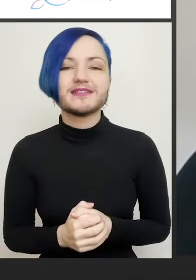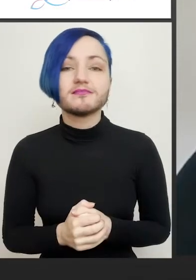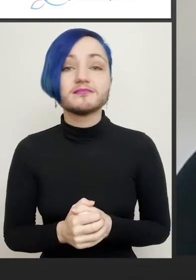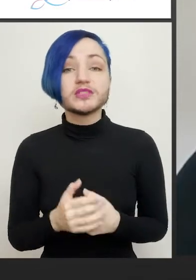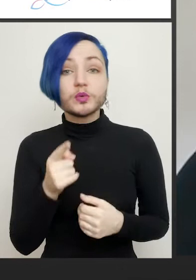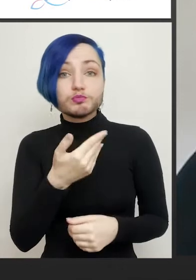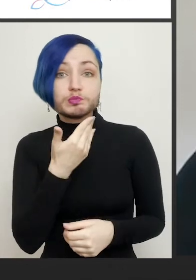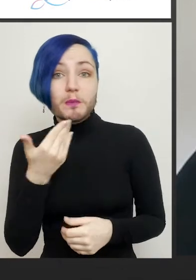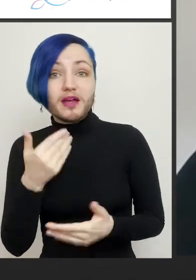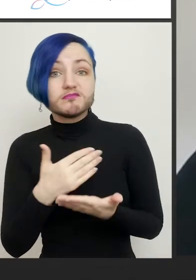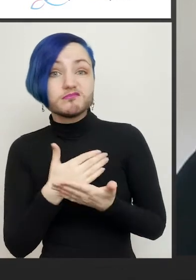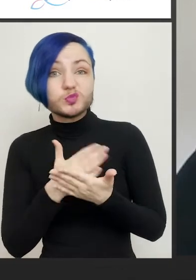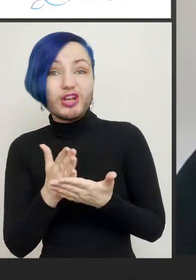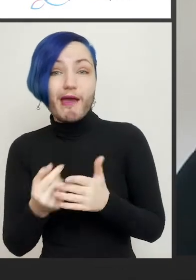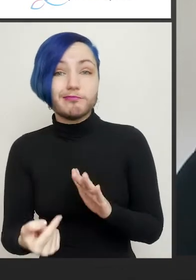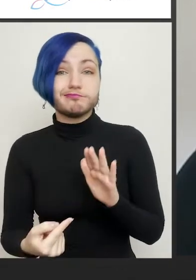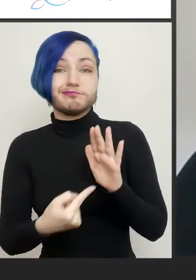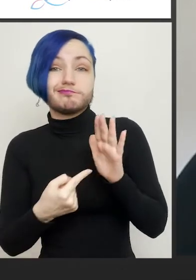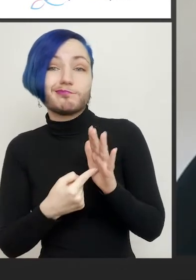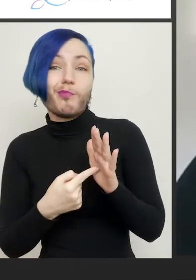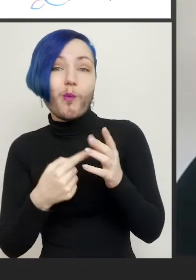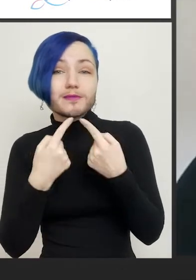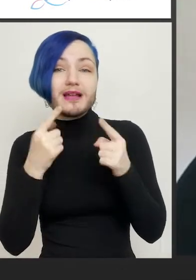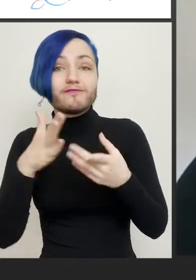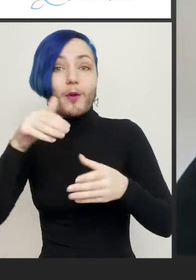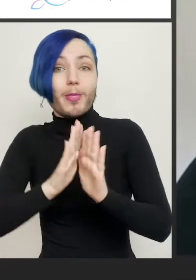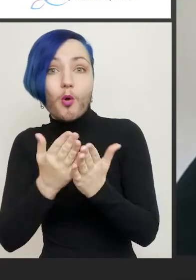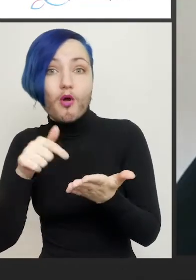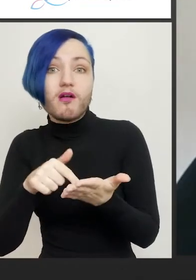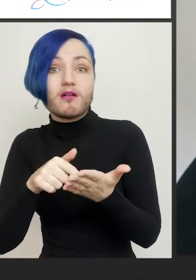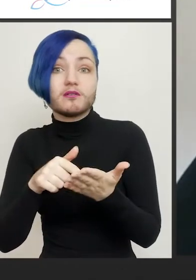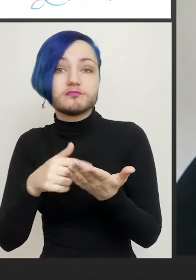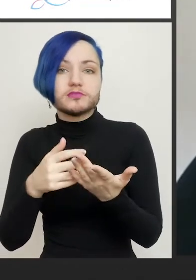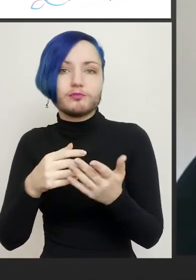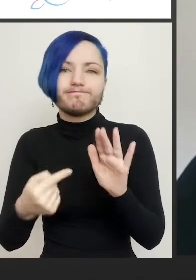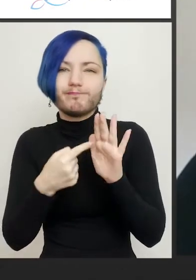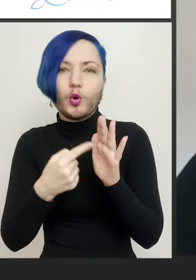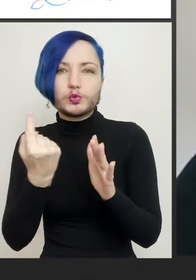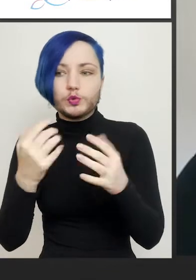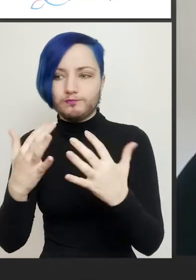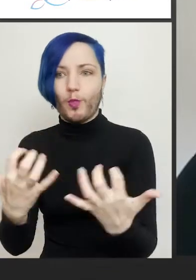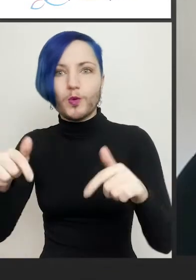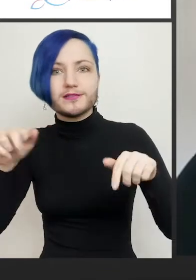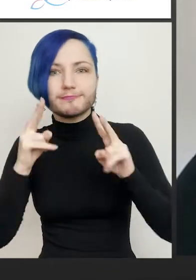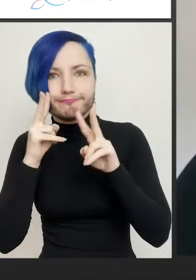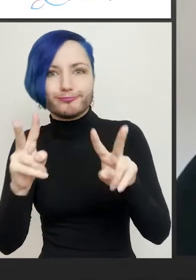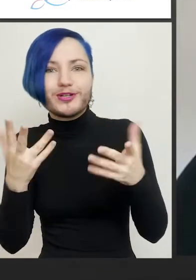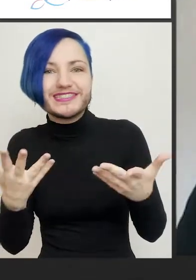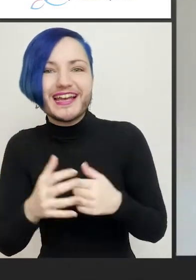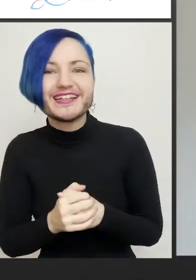some of the key messages for this audience in terms of what they might be able to distill from this brilliant book.